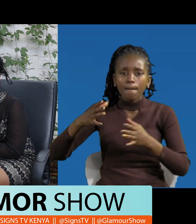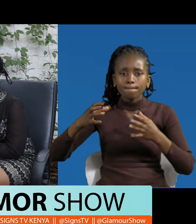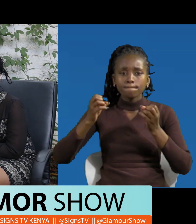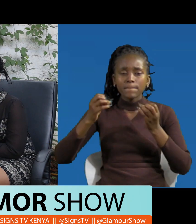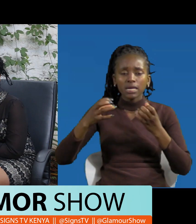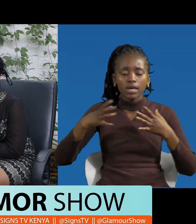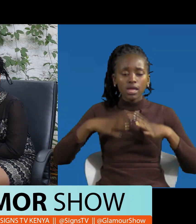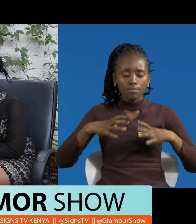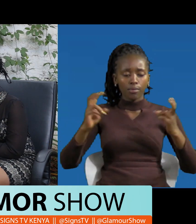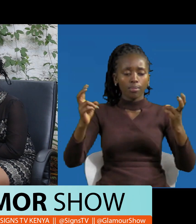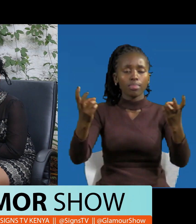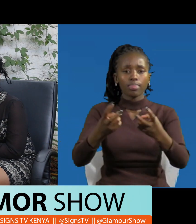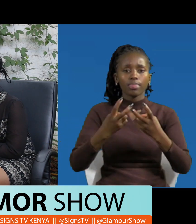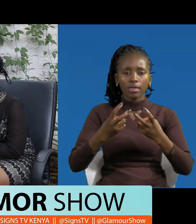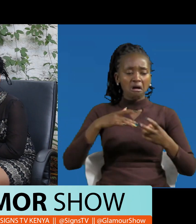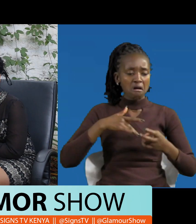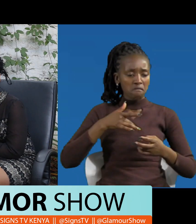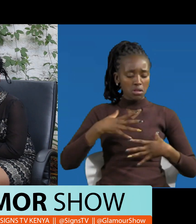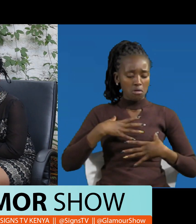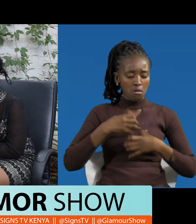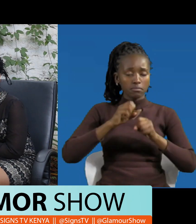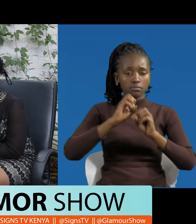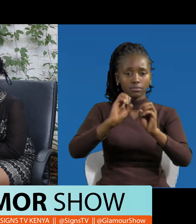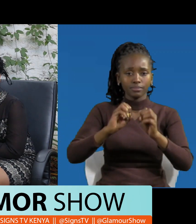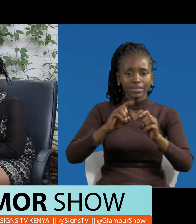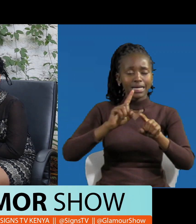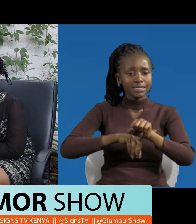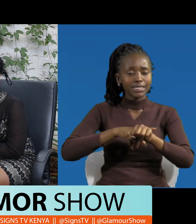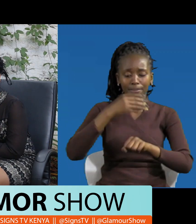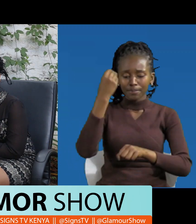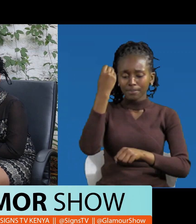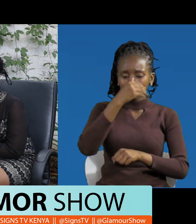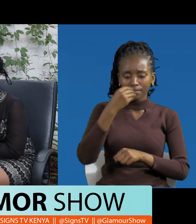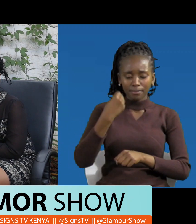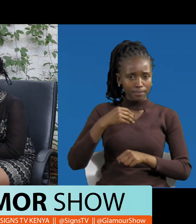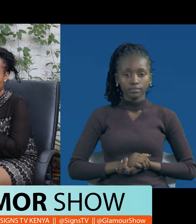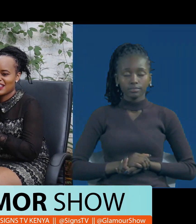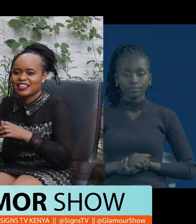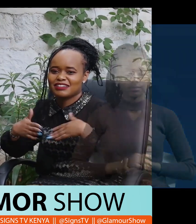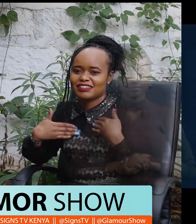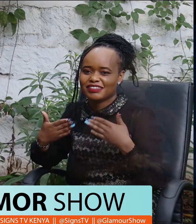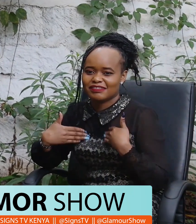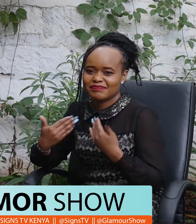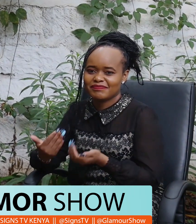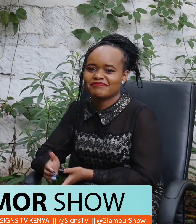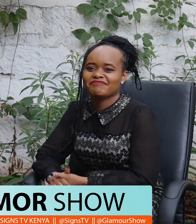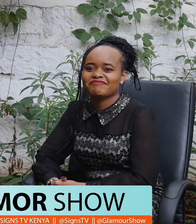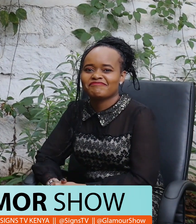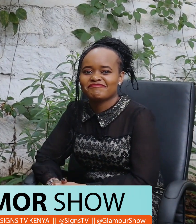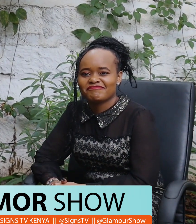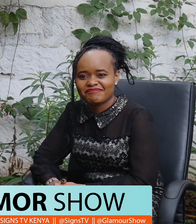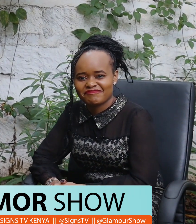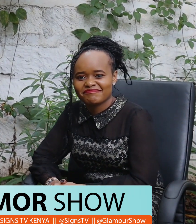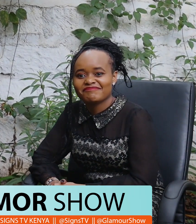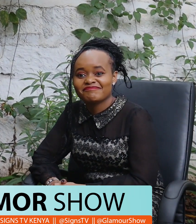confident, at least it will add some confidence in you, and it will at least give at least.